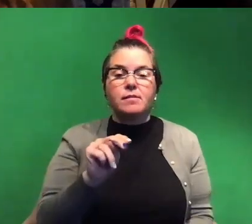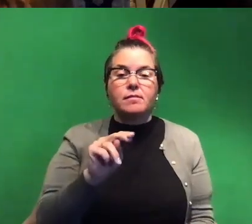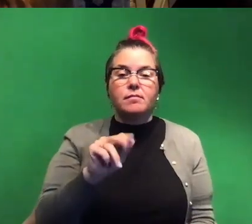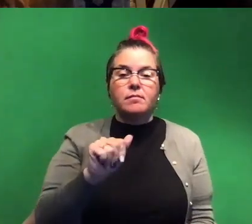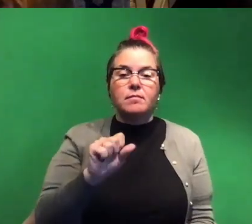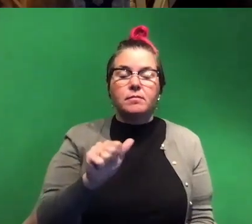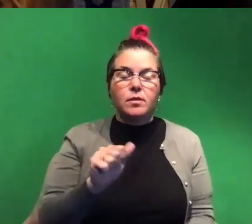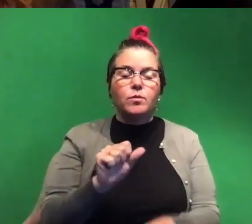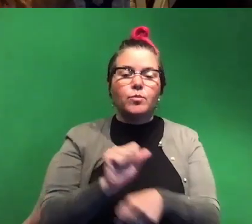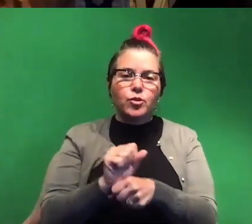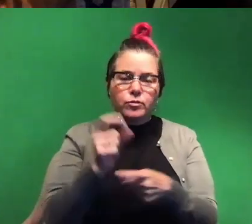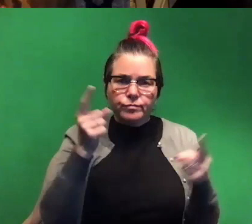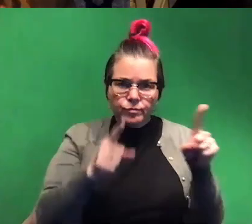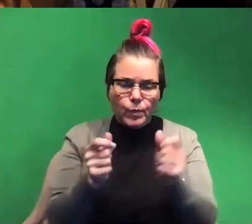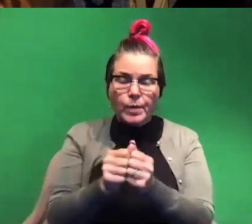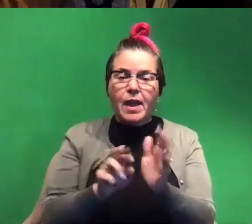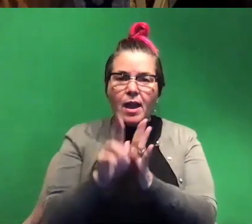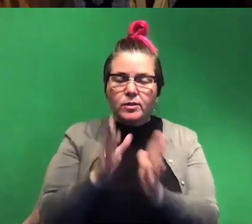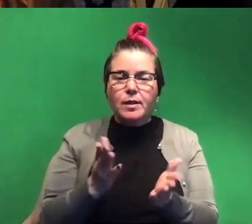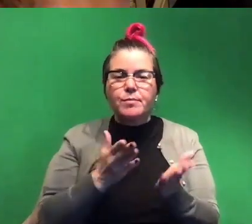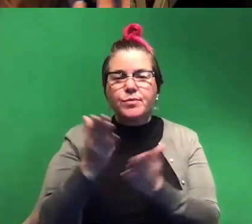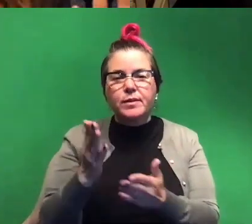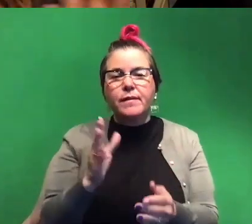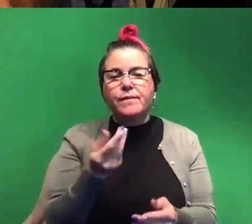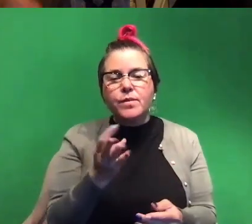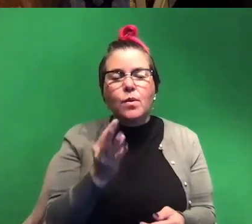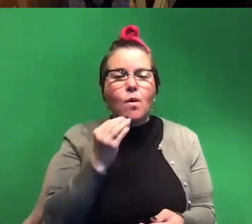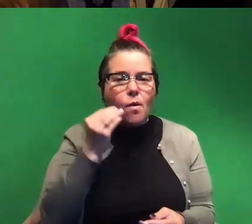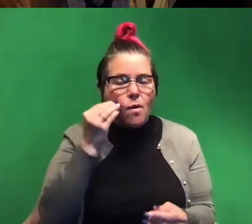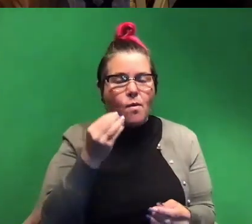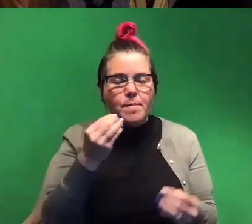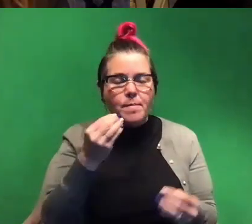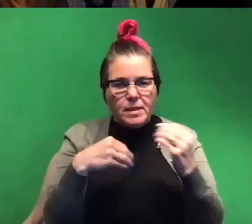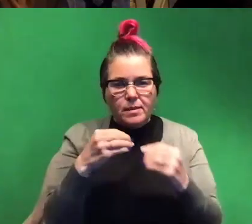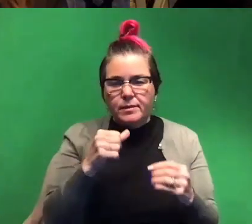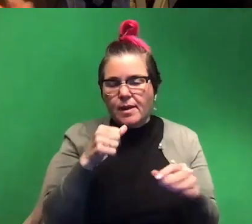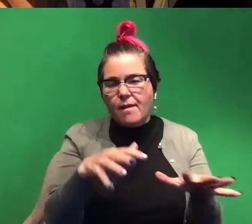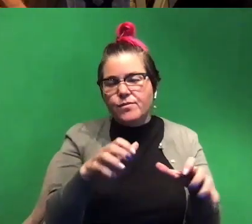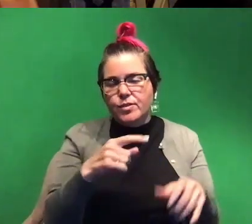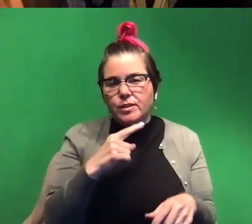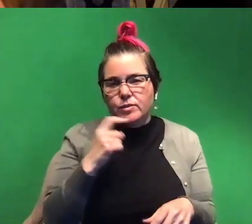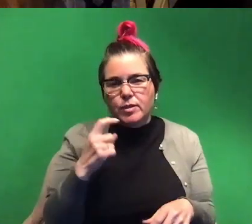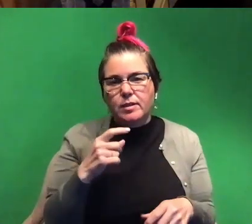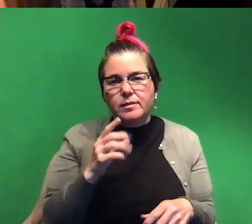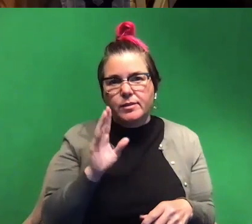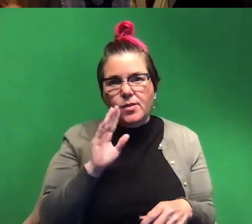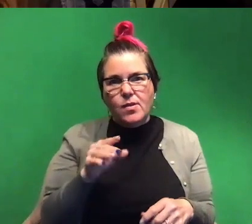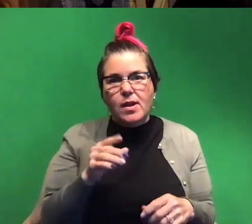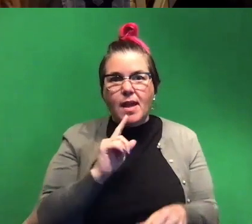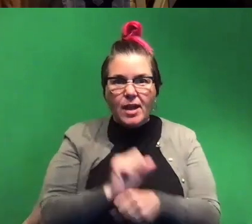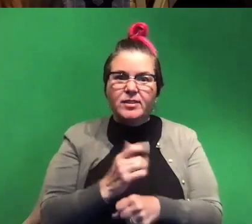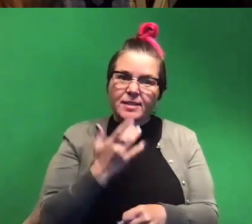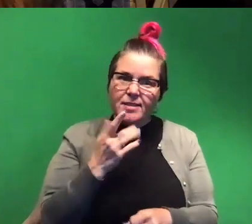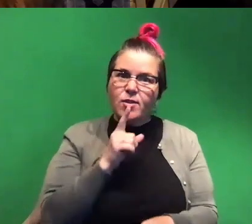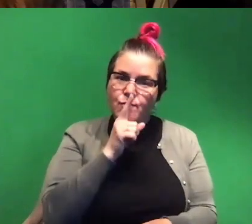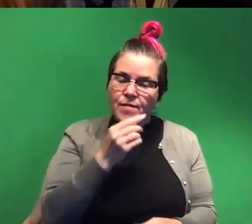the astronauts so that they can bring a few home meals that aren't freeze dried and, you know, actually taste like real food.